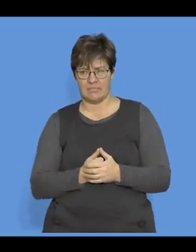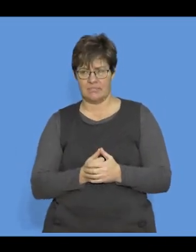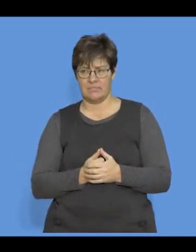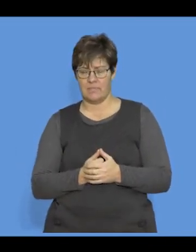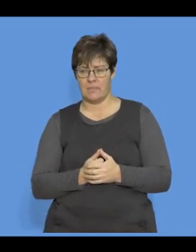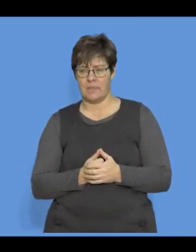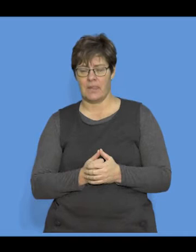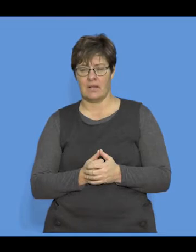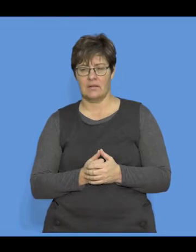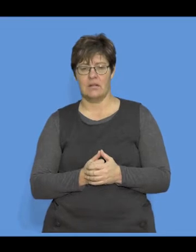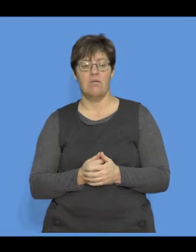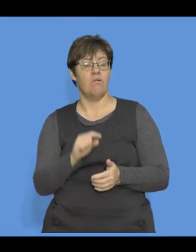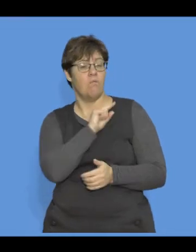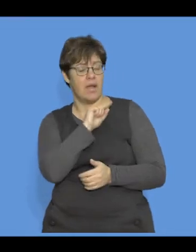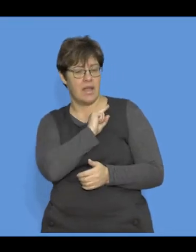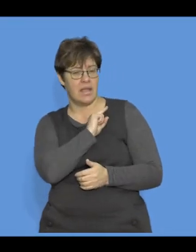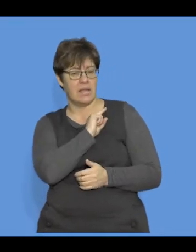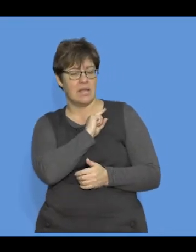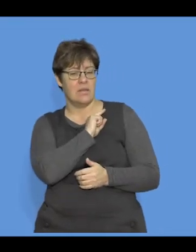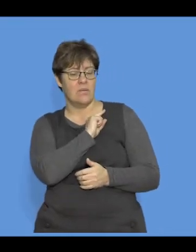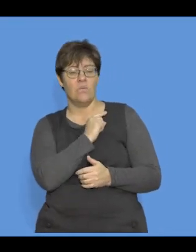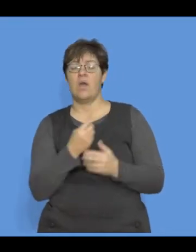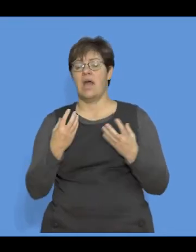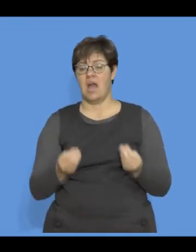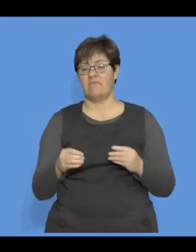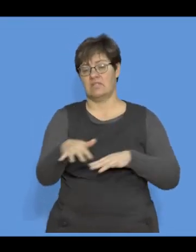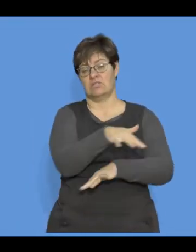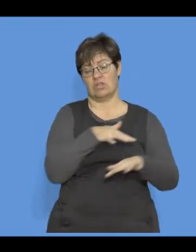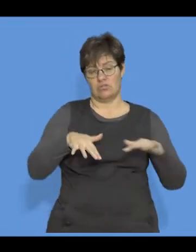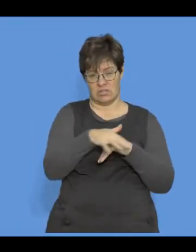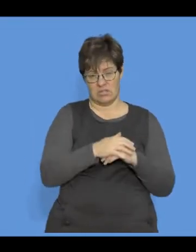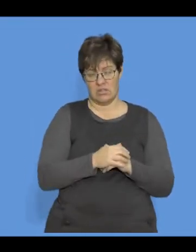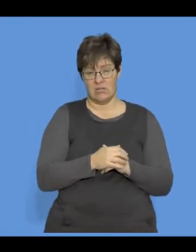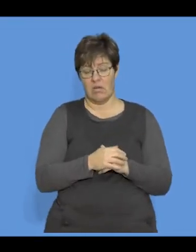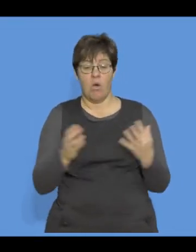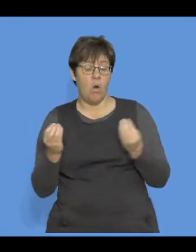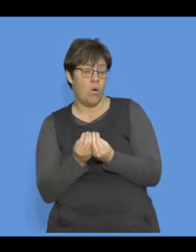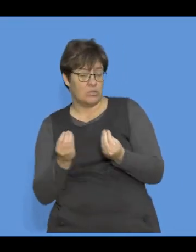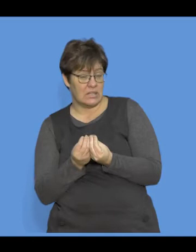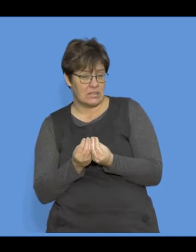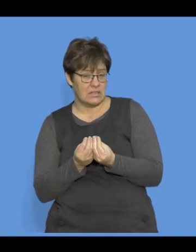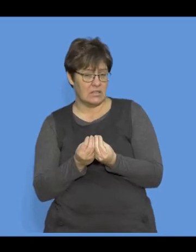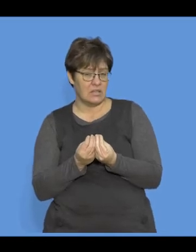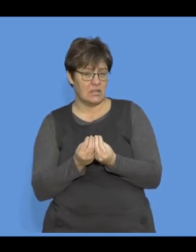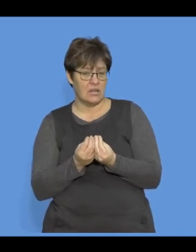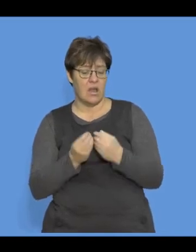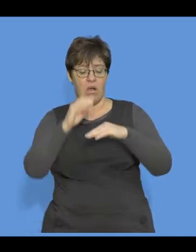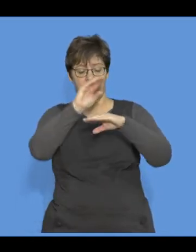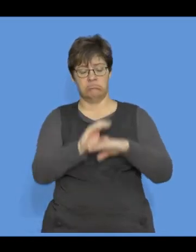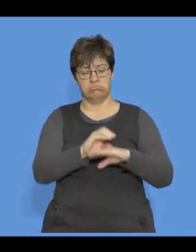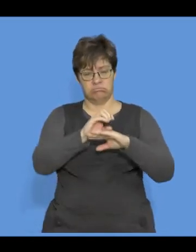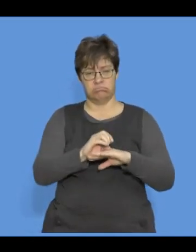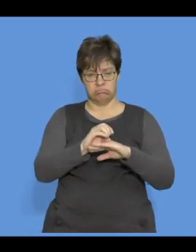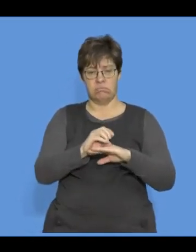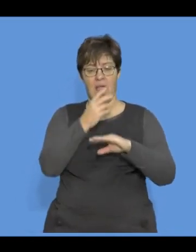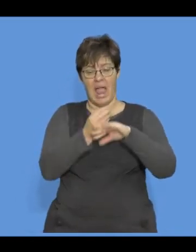0 because we could have a situation where an object is resting on a surface, it has a